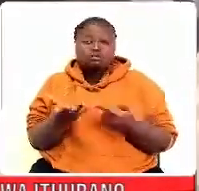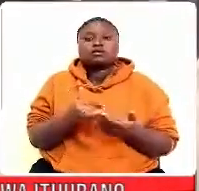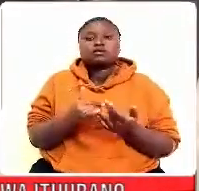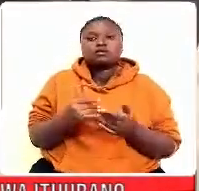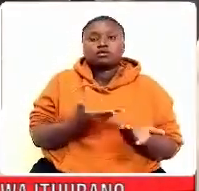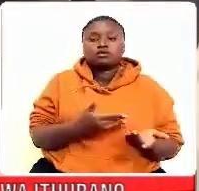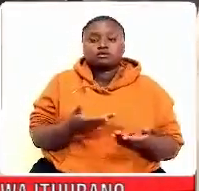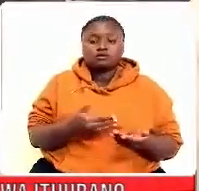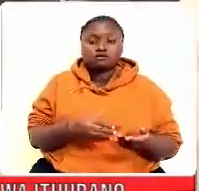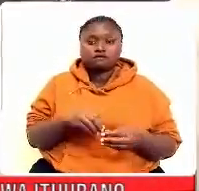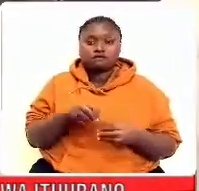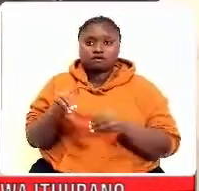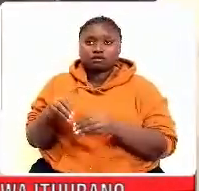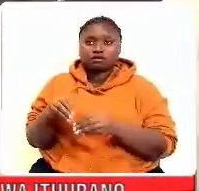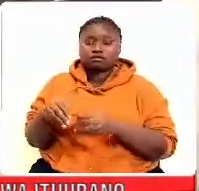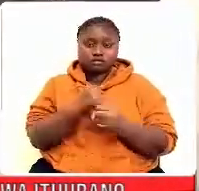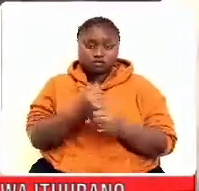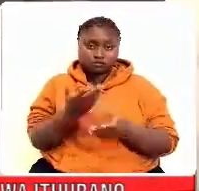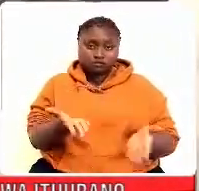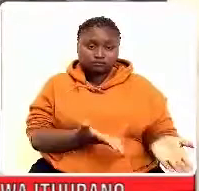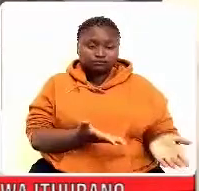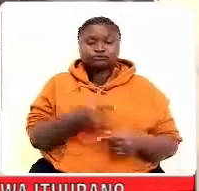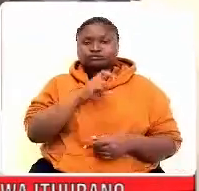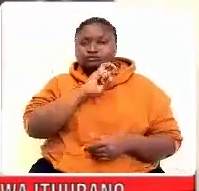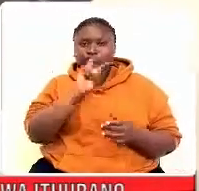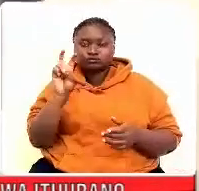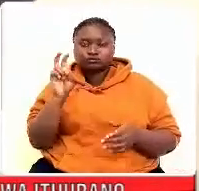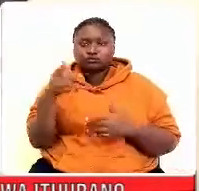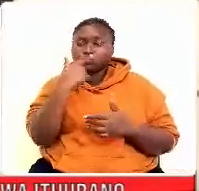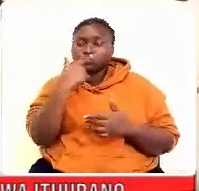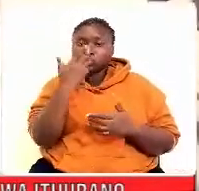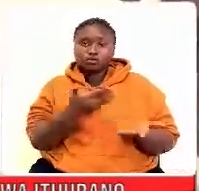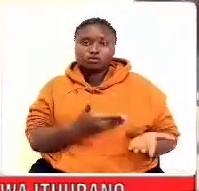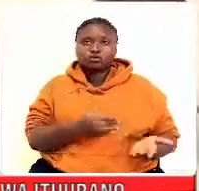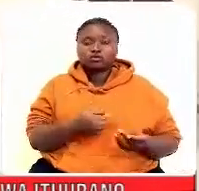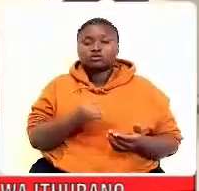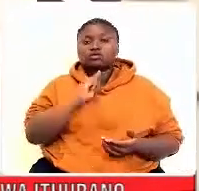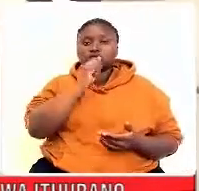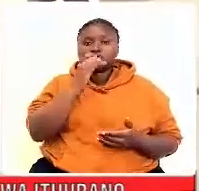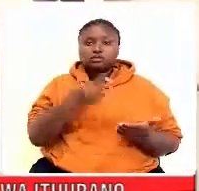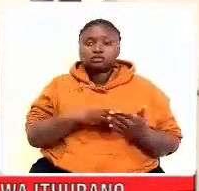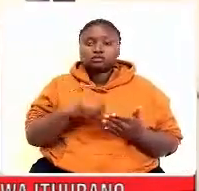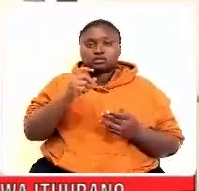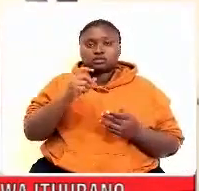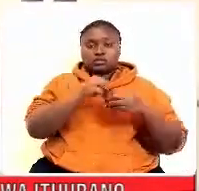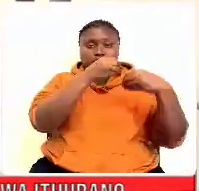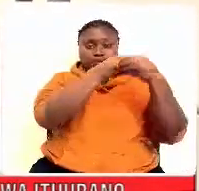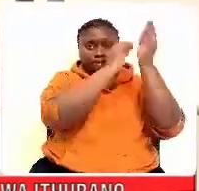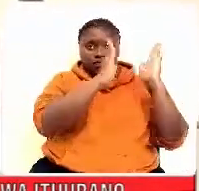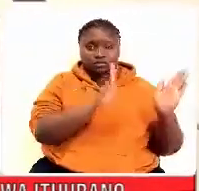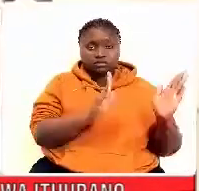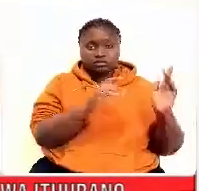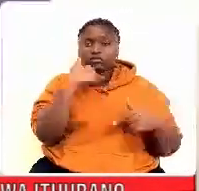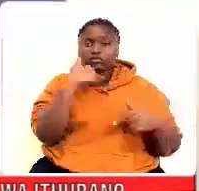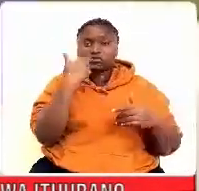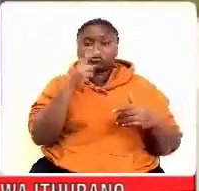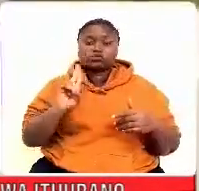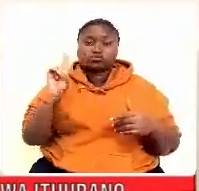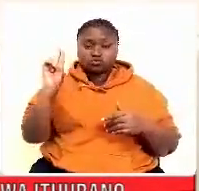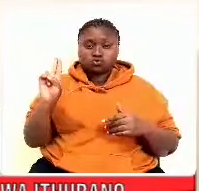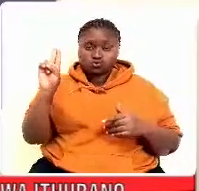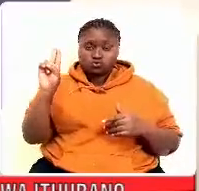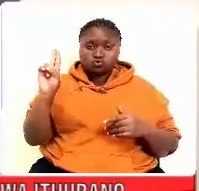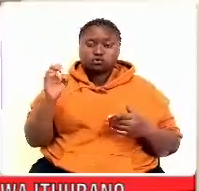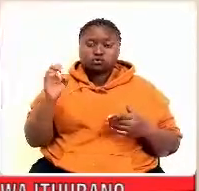wagagu wagithurano kia mwaka huyo kuonate ulea ukuwikali ide gituru akia upresident na aliwe Uhuru Muigai